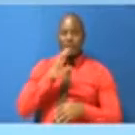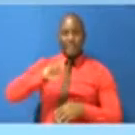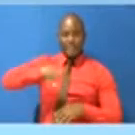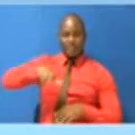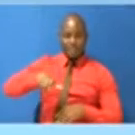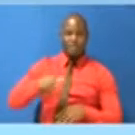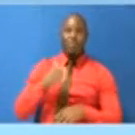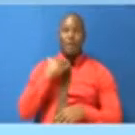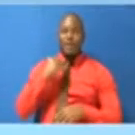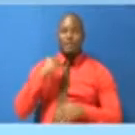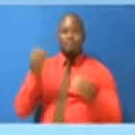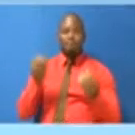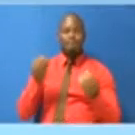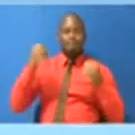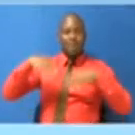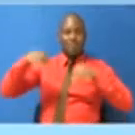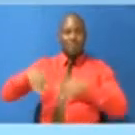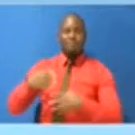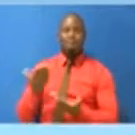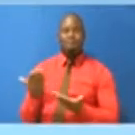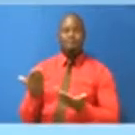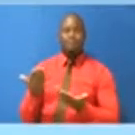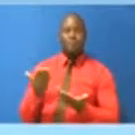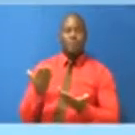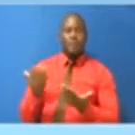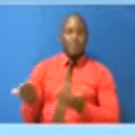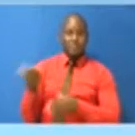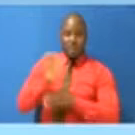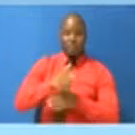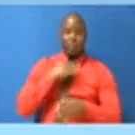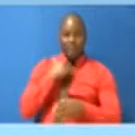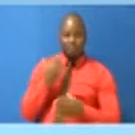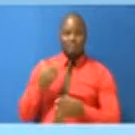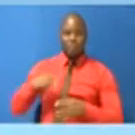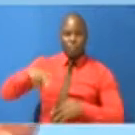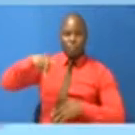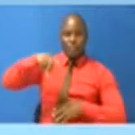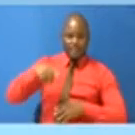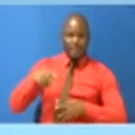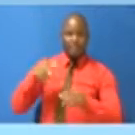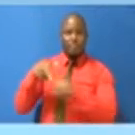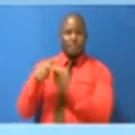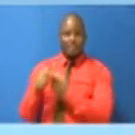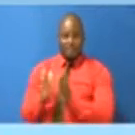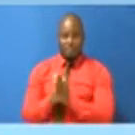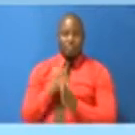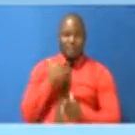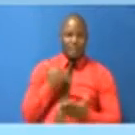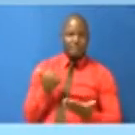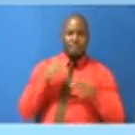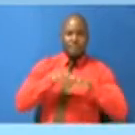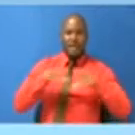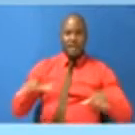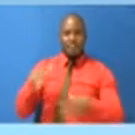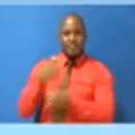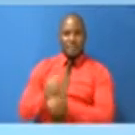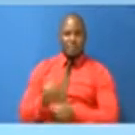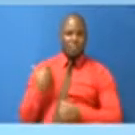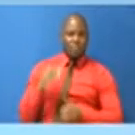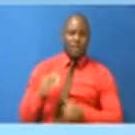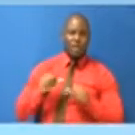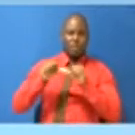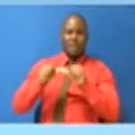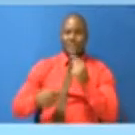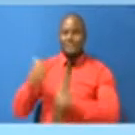tubs they want garbage collected they want storm drains covered they want pedestrian walks repaired they want markets made they don't want to